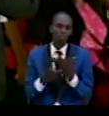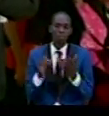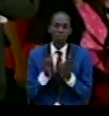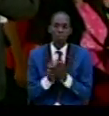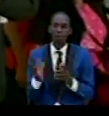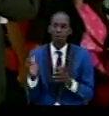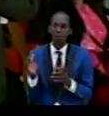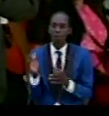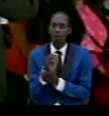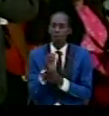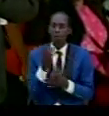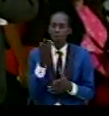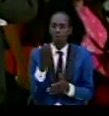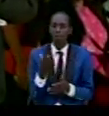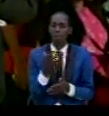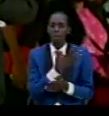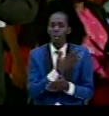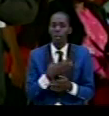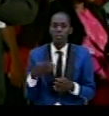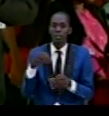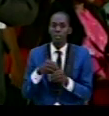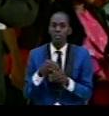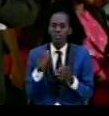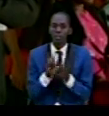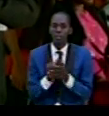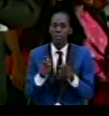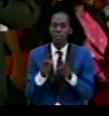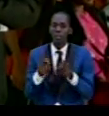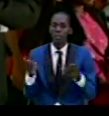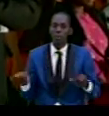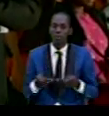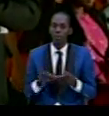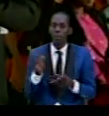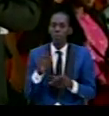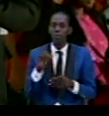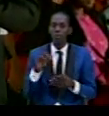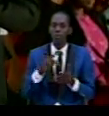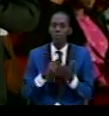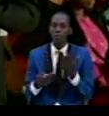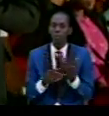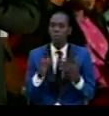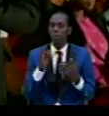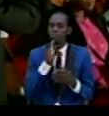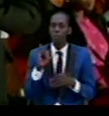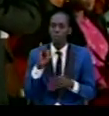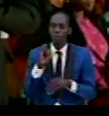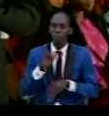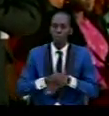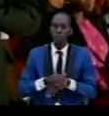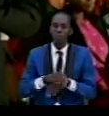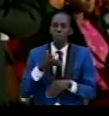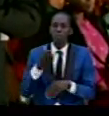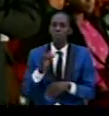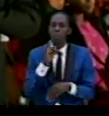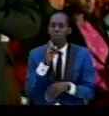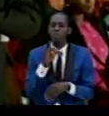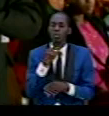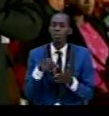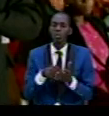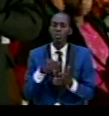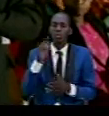there, in that venue where the program is on, there's this testimony of an old woman